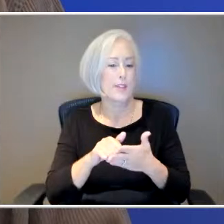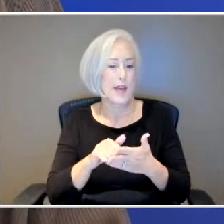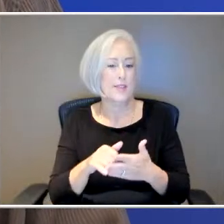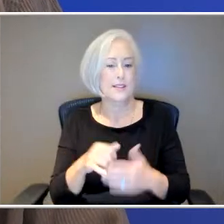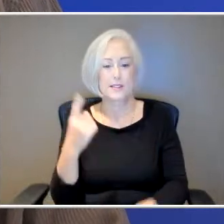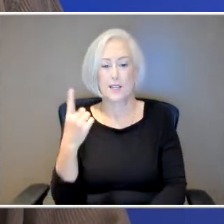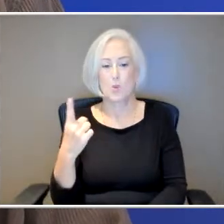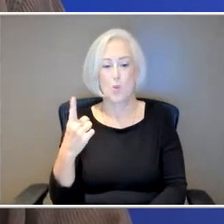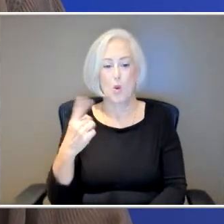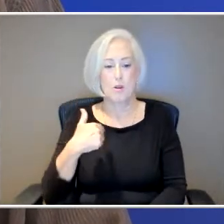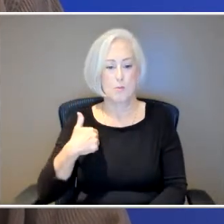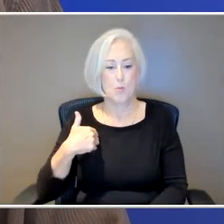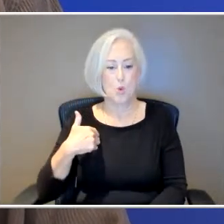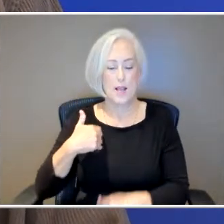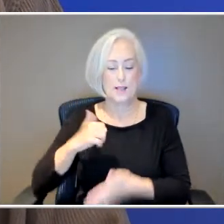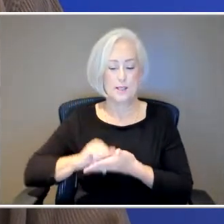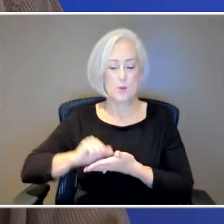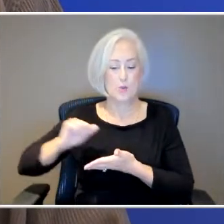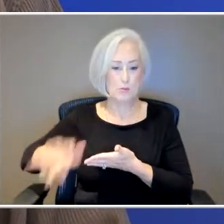mastectomy, but